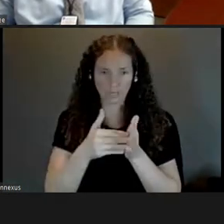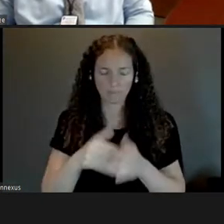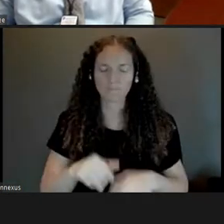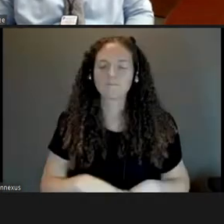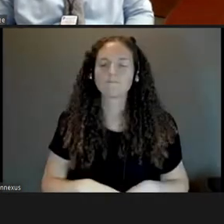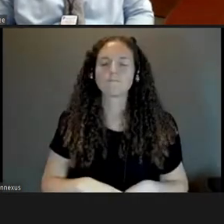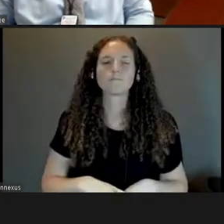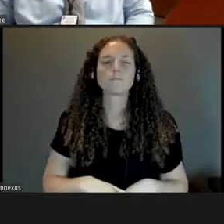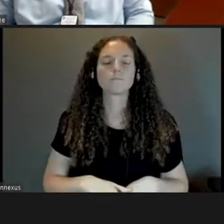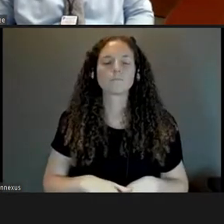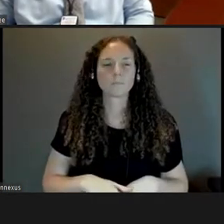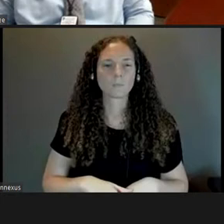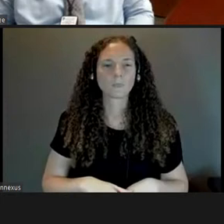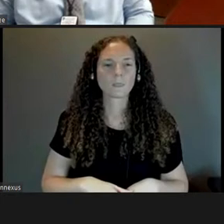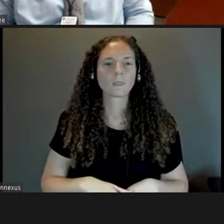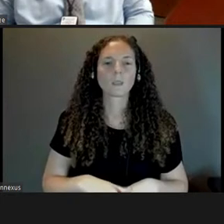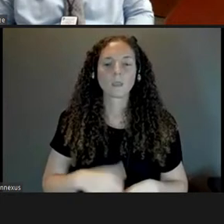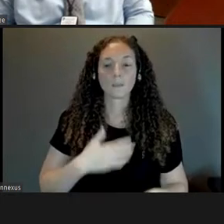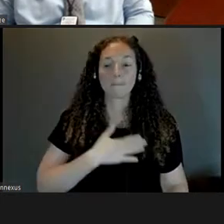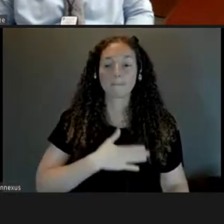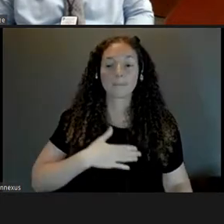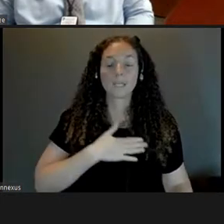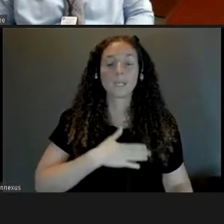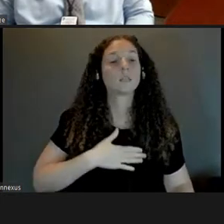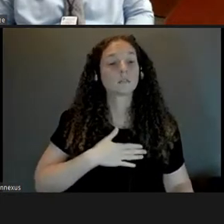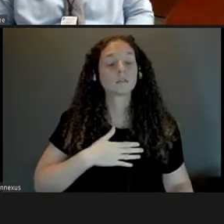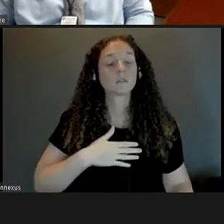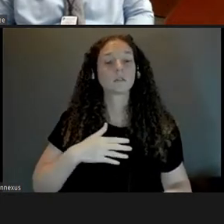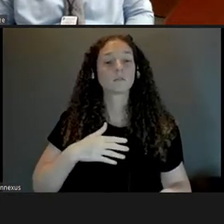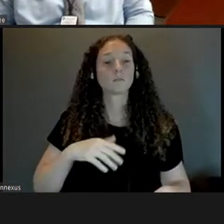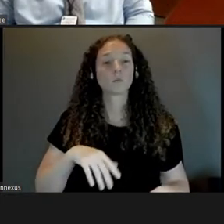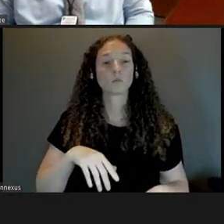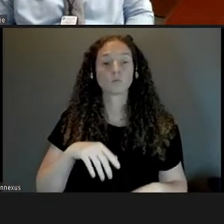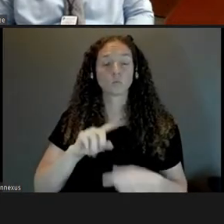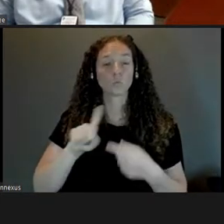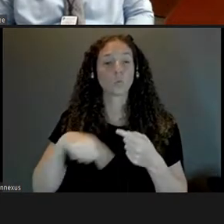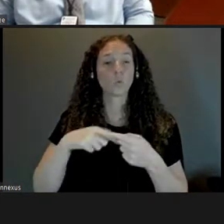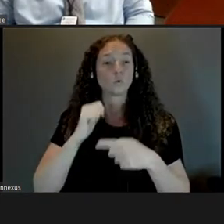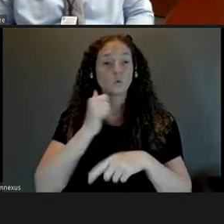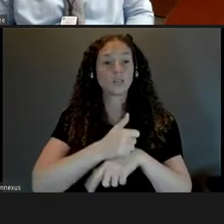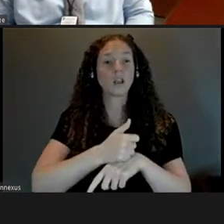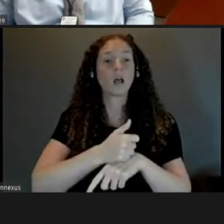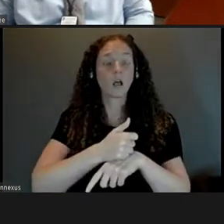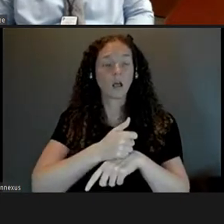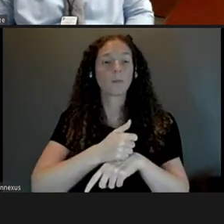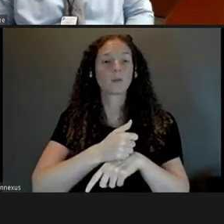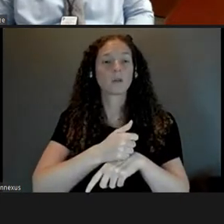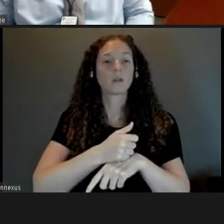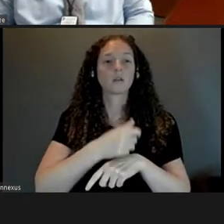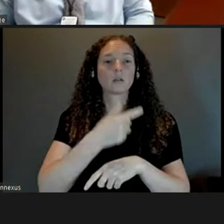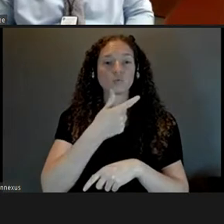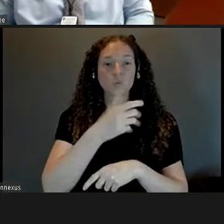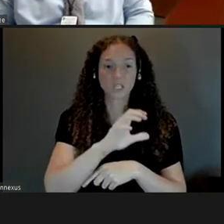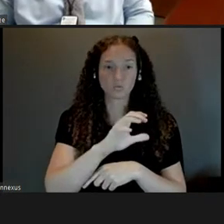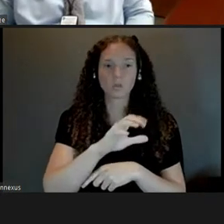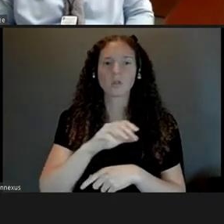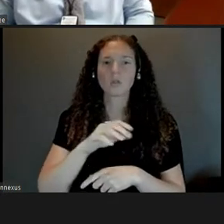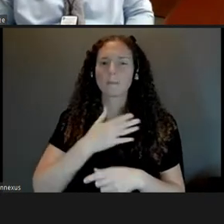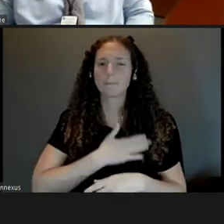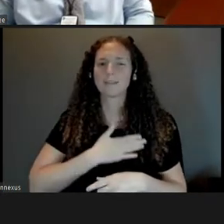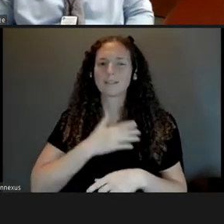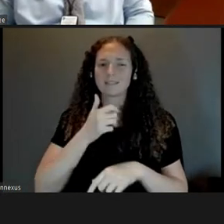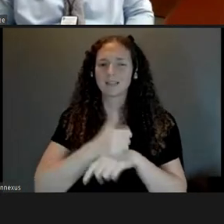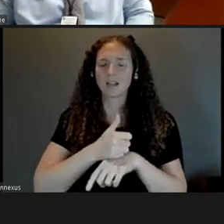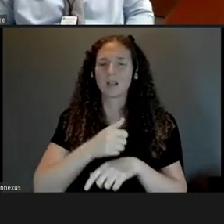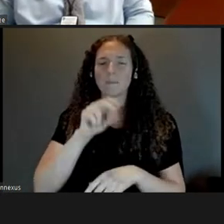at when you get into Grand Central. Please have Long Island Cares. In fact, start Metro North Care so you guys can teach them